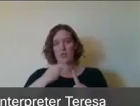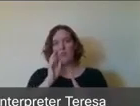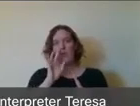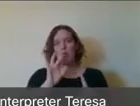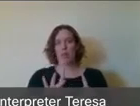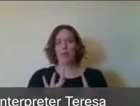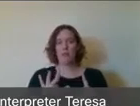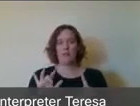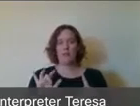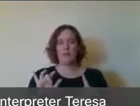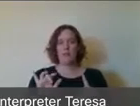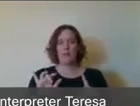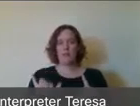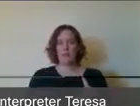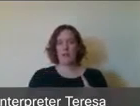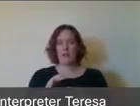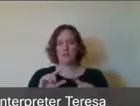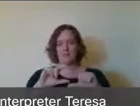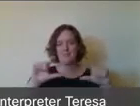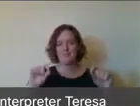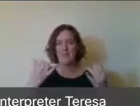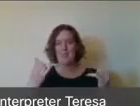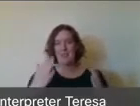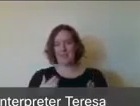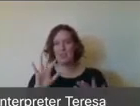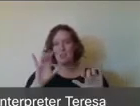the part of your screen that says players,